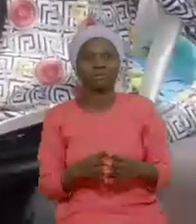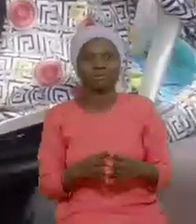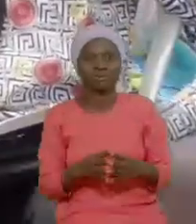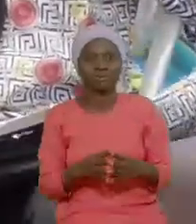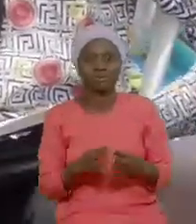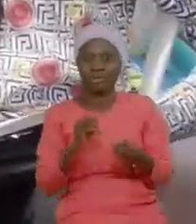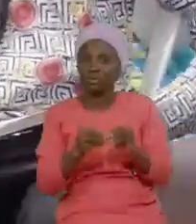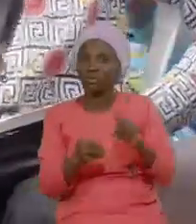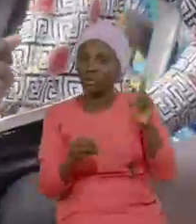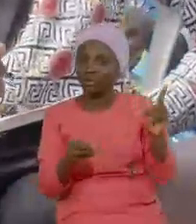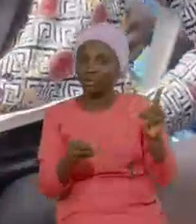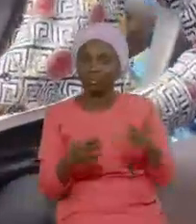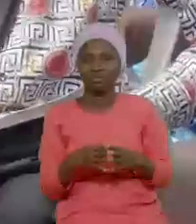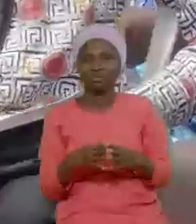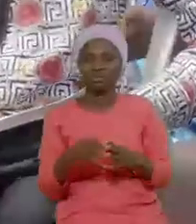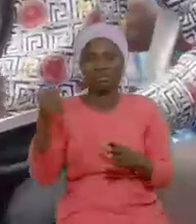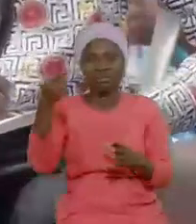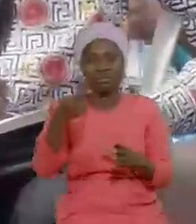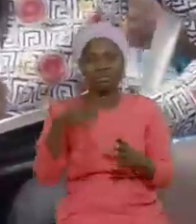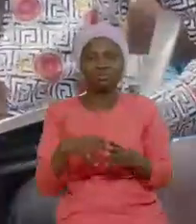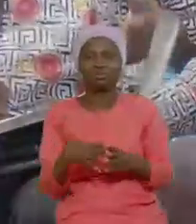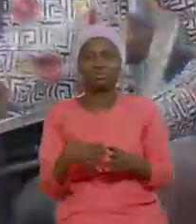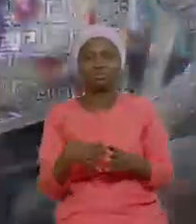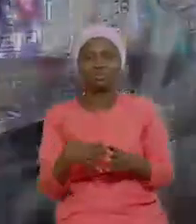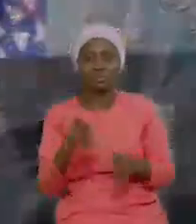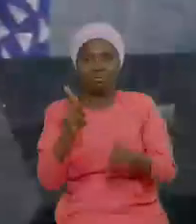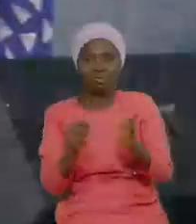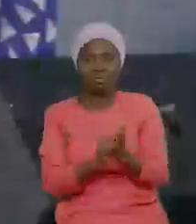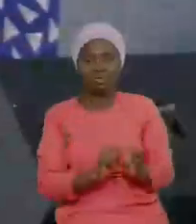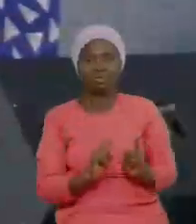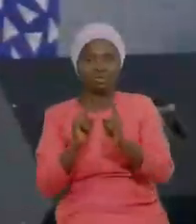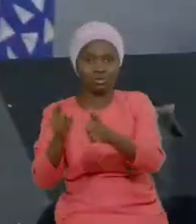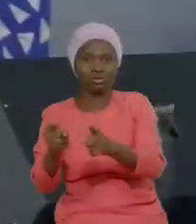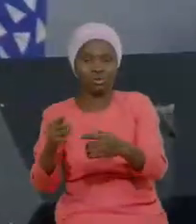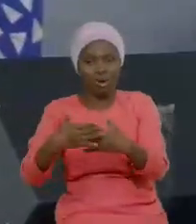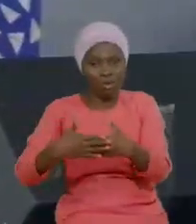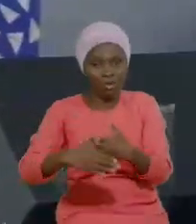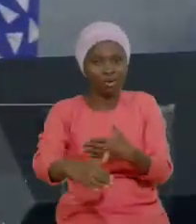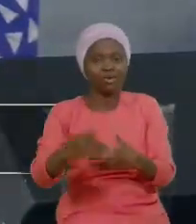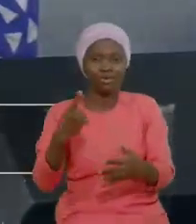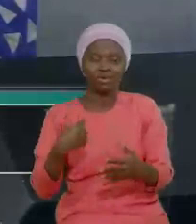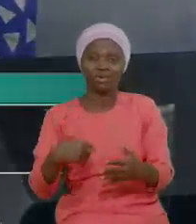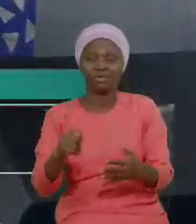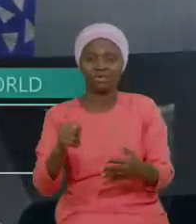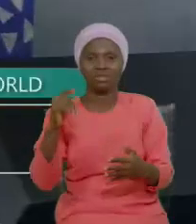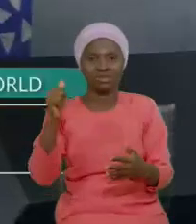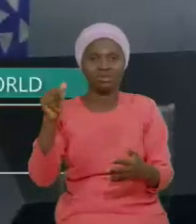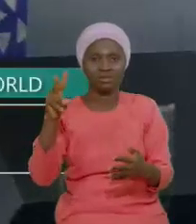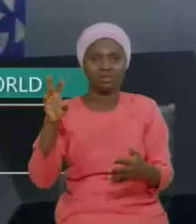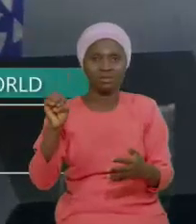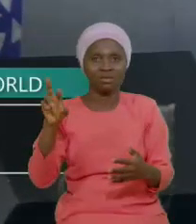Number one, G, that the people that go beyond the average by grace.